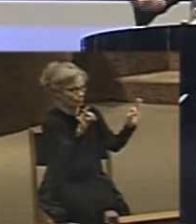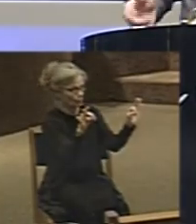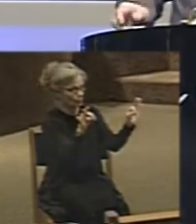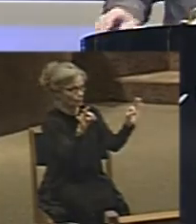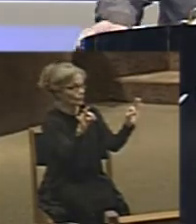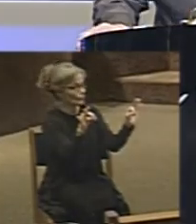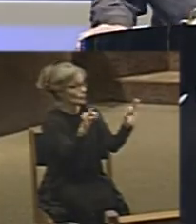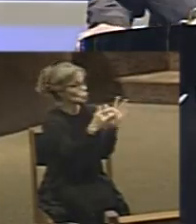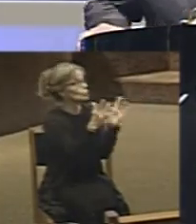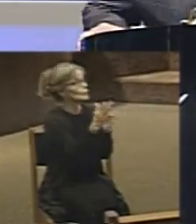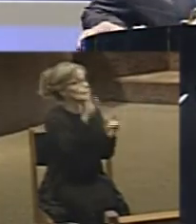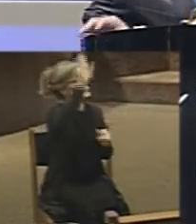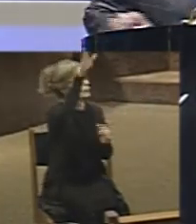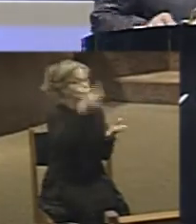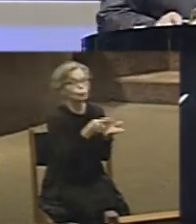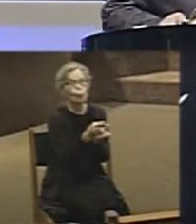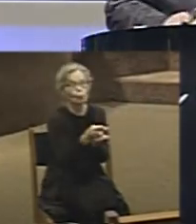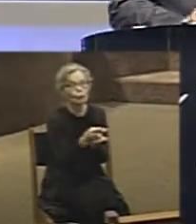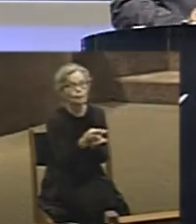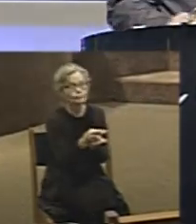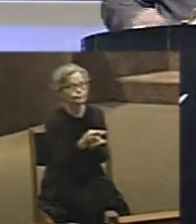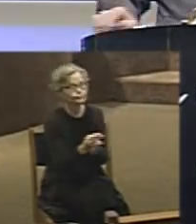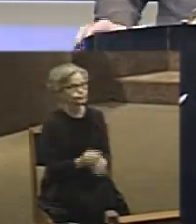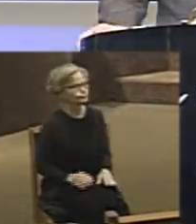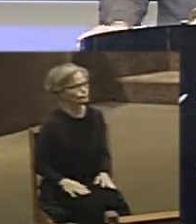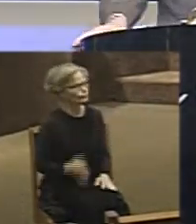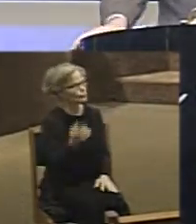I would tell you, the gates of hell